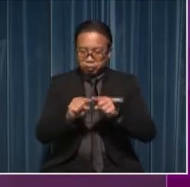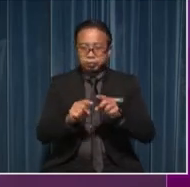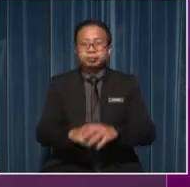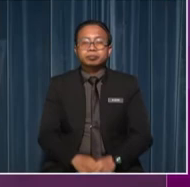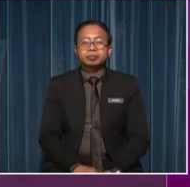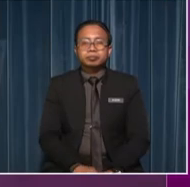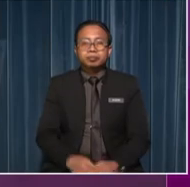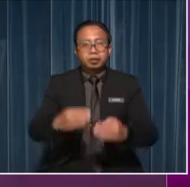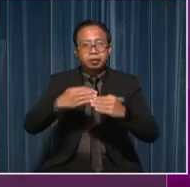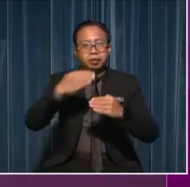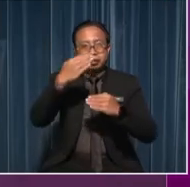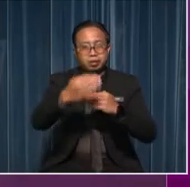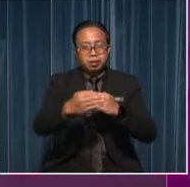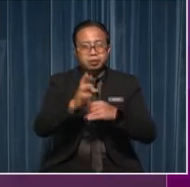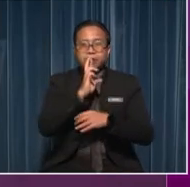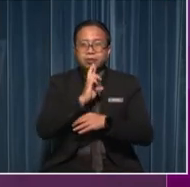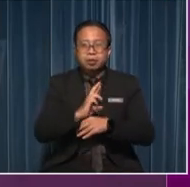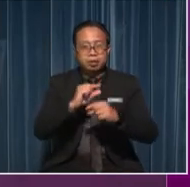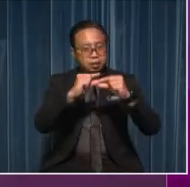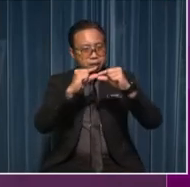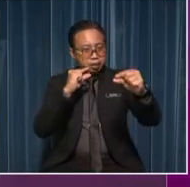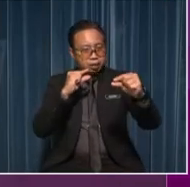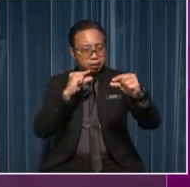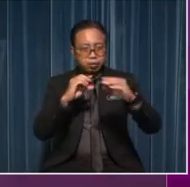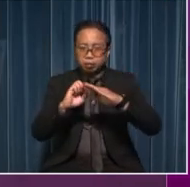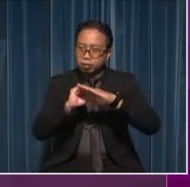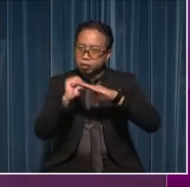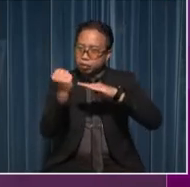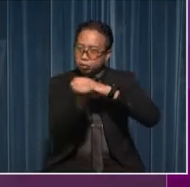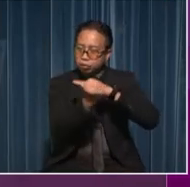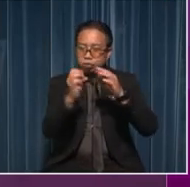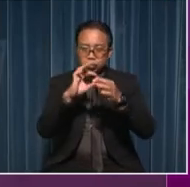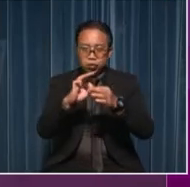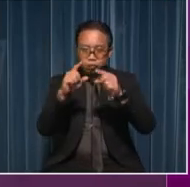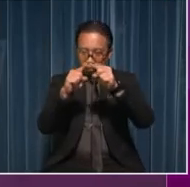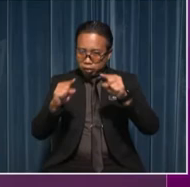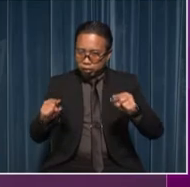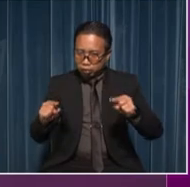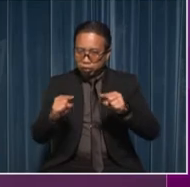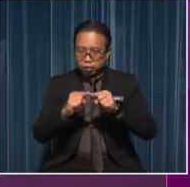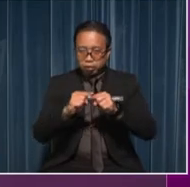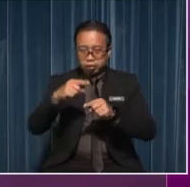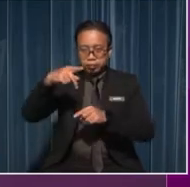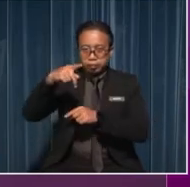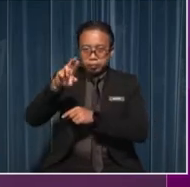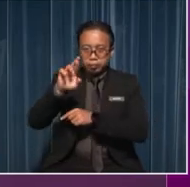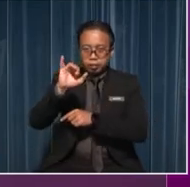Next, this red line shows the edges of the triangular prism.